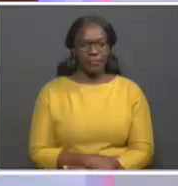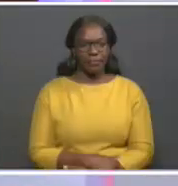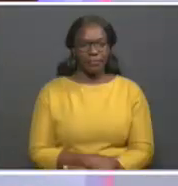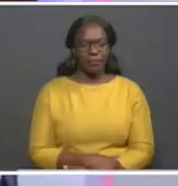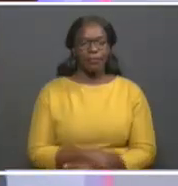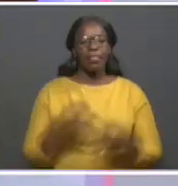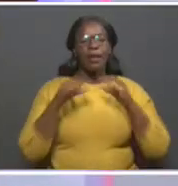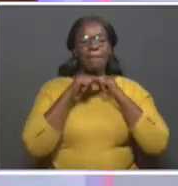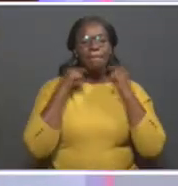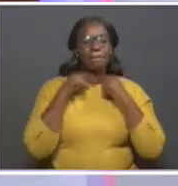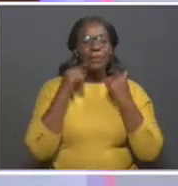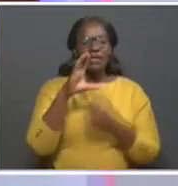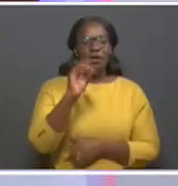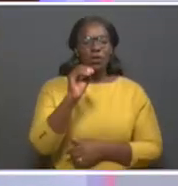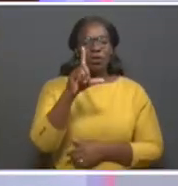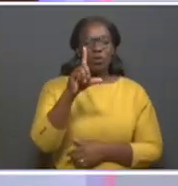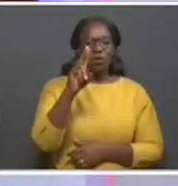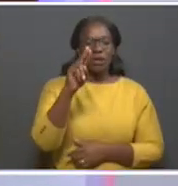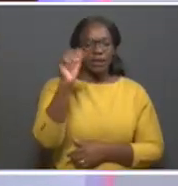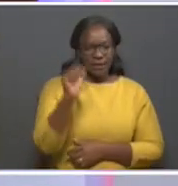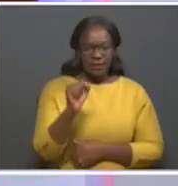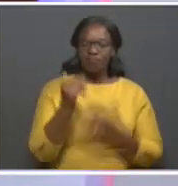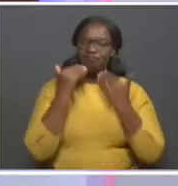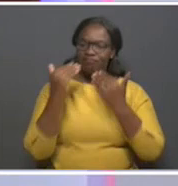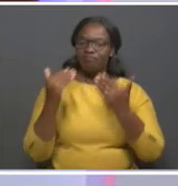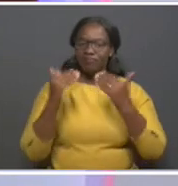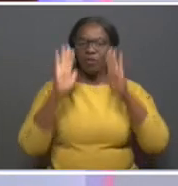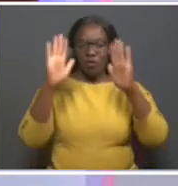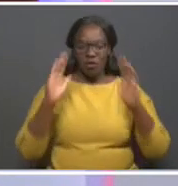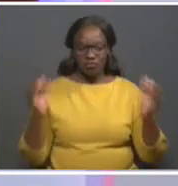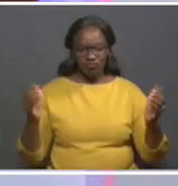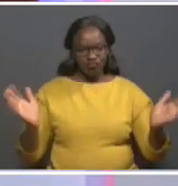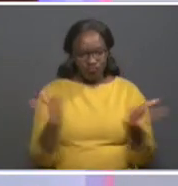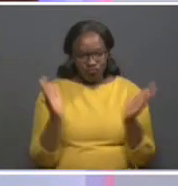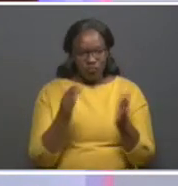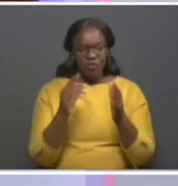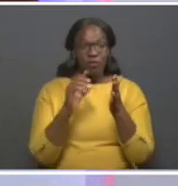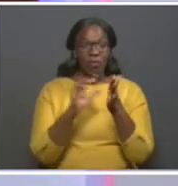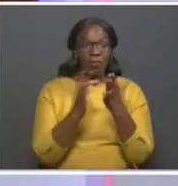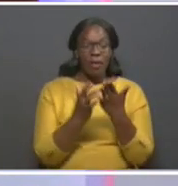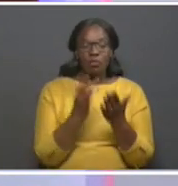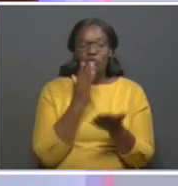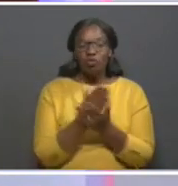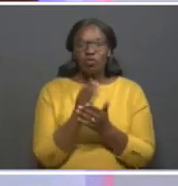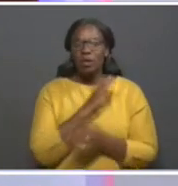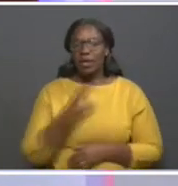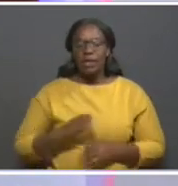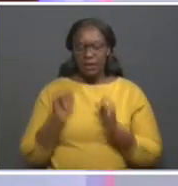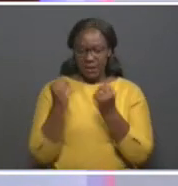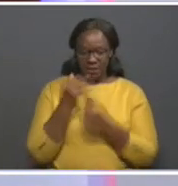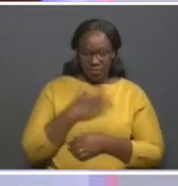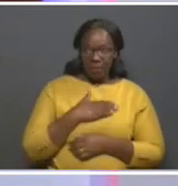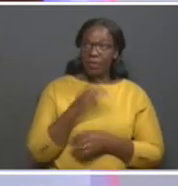Pastor Collins, thank you for that great, great encouragement from the scriptures. Indeed, Christ is our refuge. Christ is the